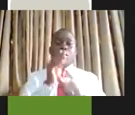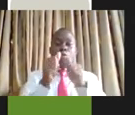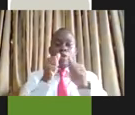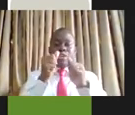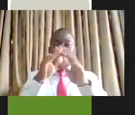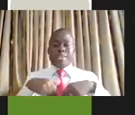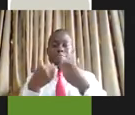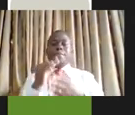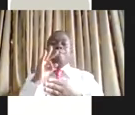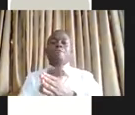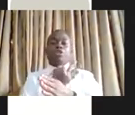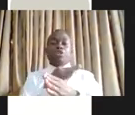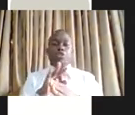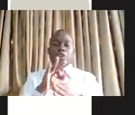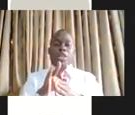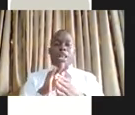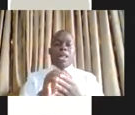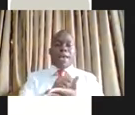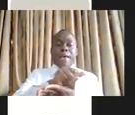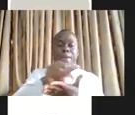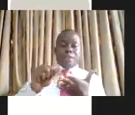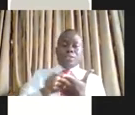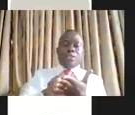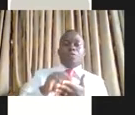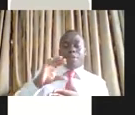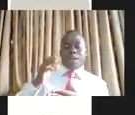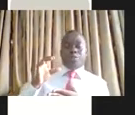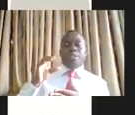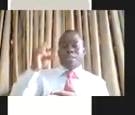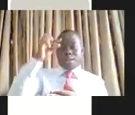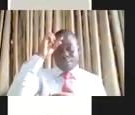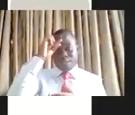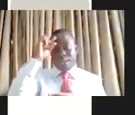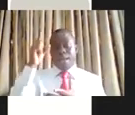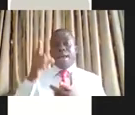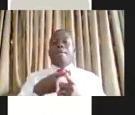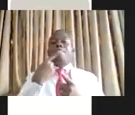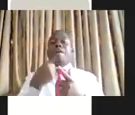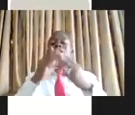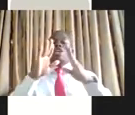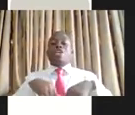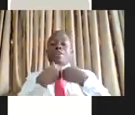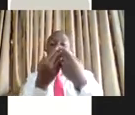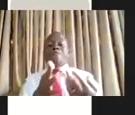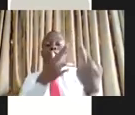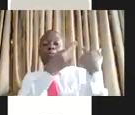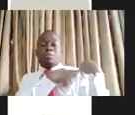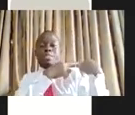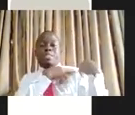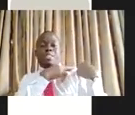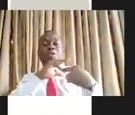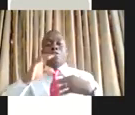functional areas of the county governments, and therefore impose obligations on the county